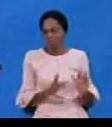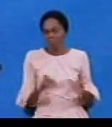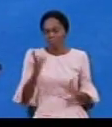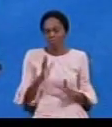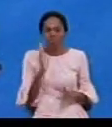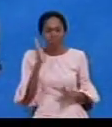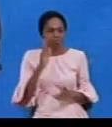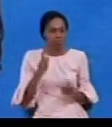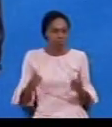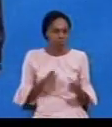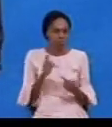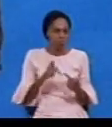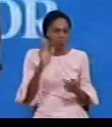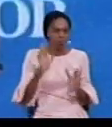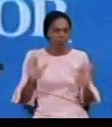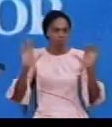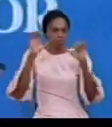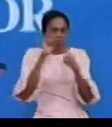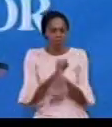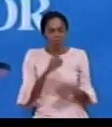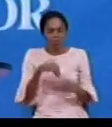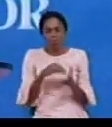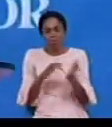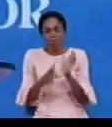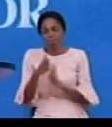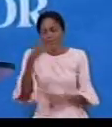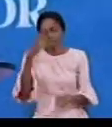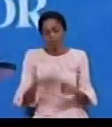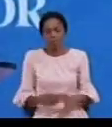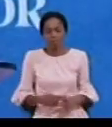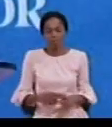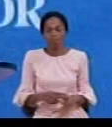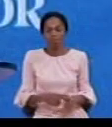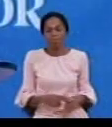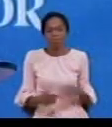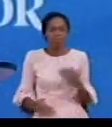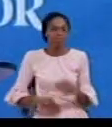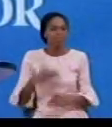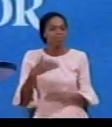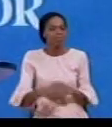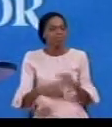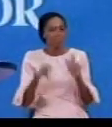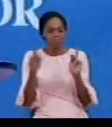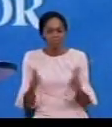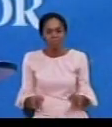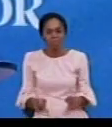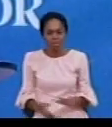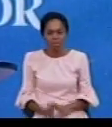the miracle for your life in Jesus' name. Amen. Next testifier.